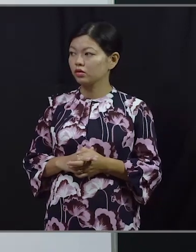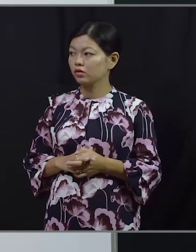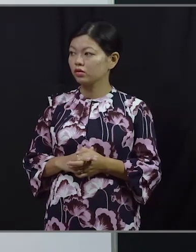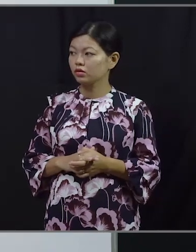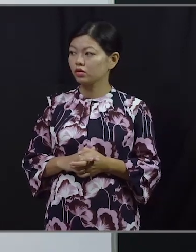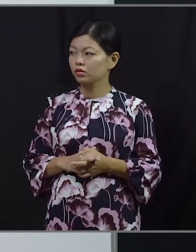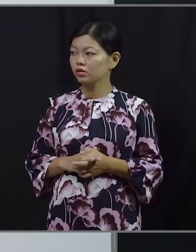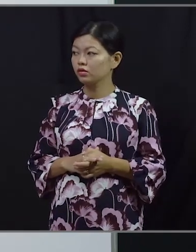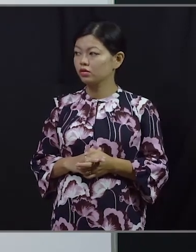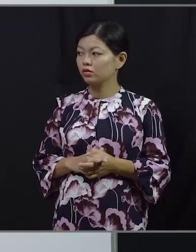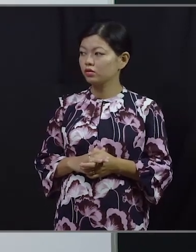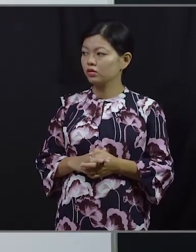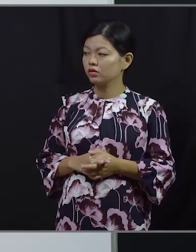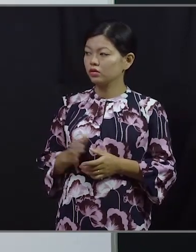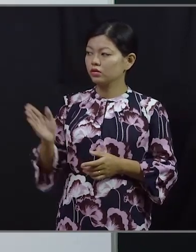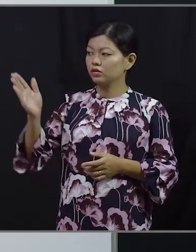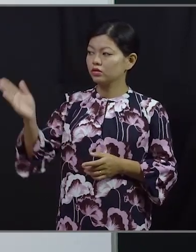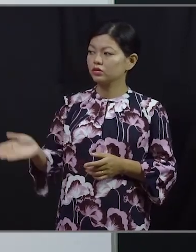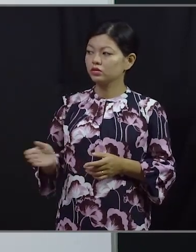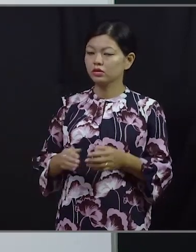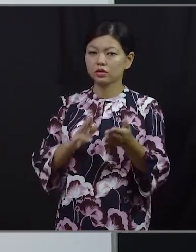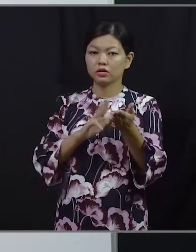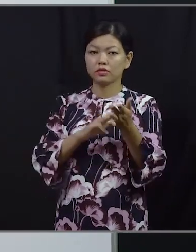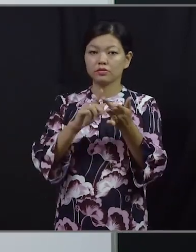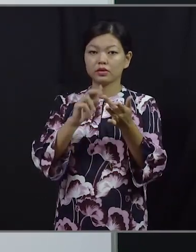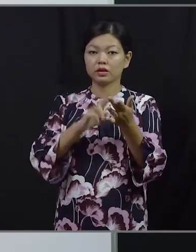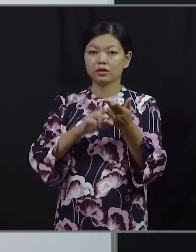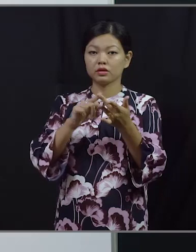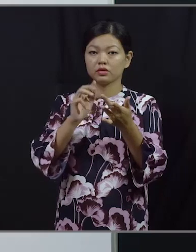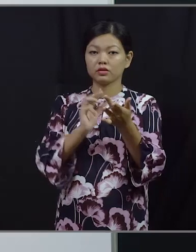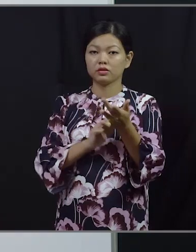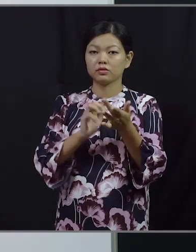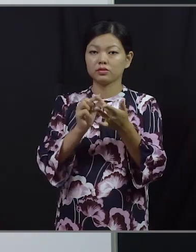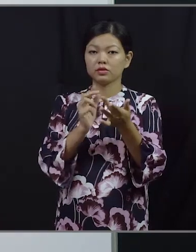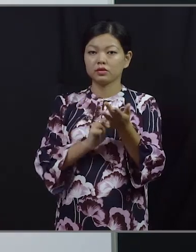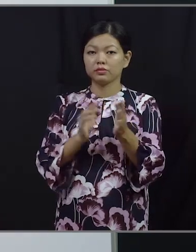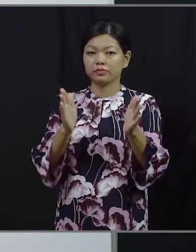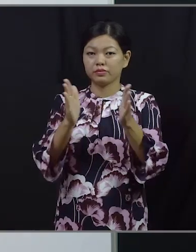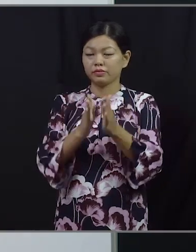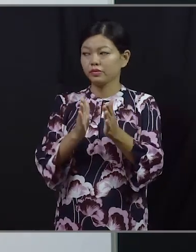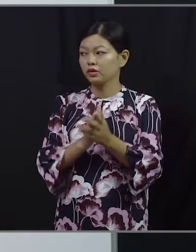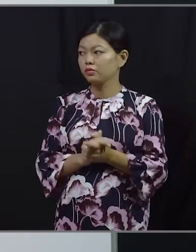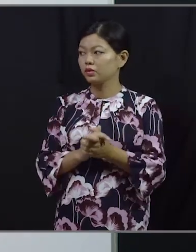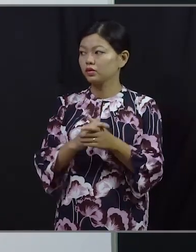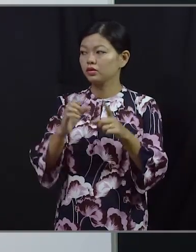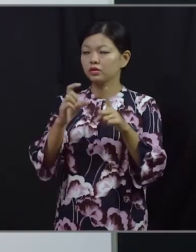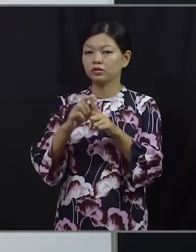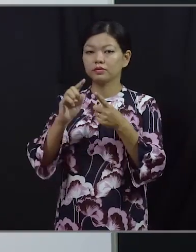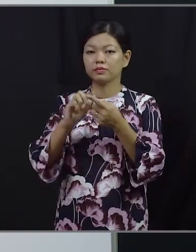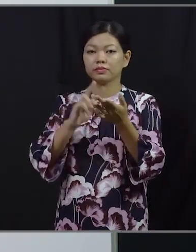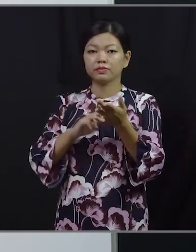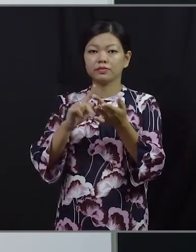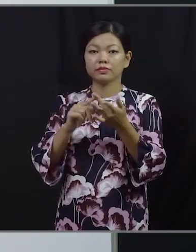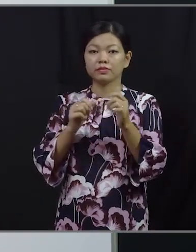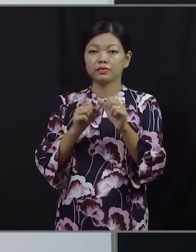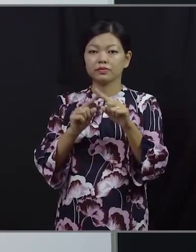next, already I have told you the condition for minimum deviation, right? Condition for minimum deviation. So this refracted ray inside the